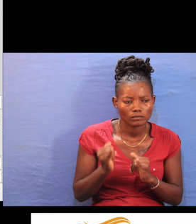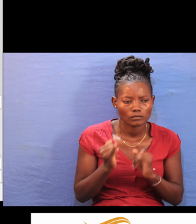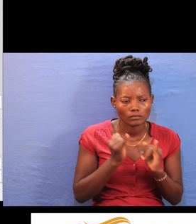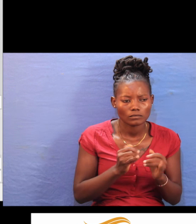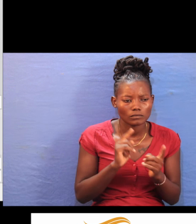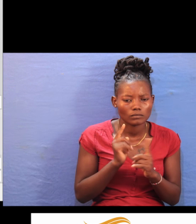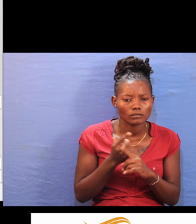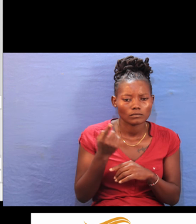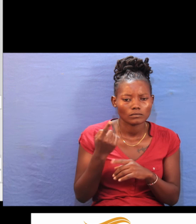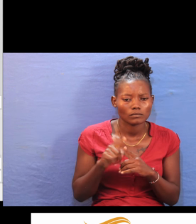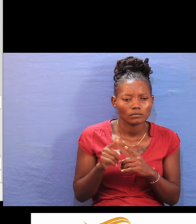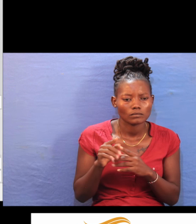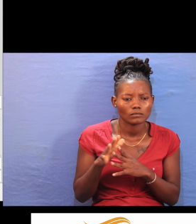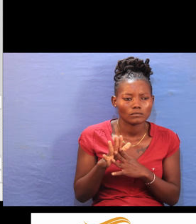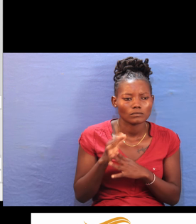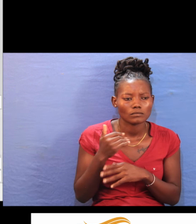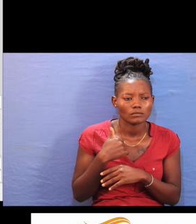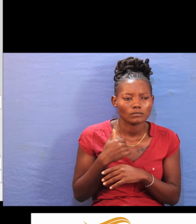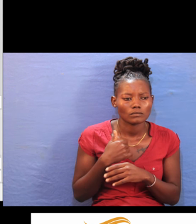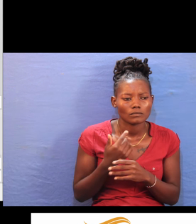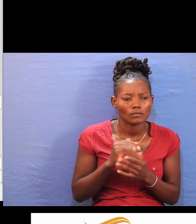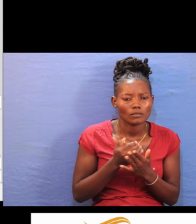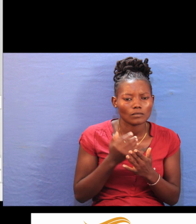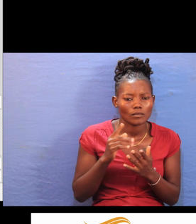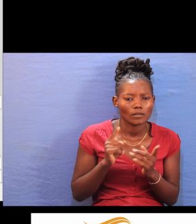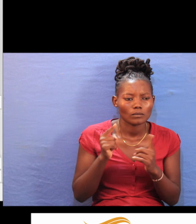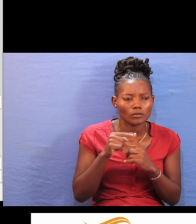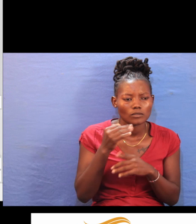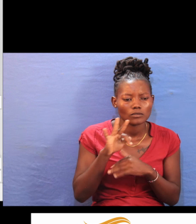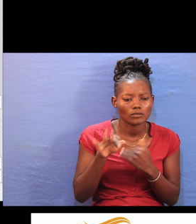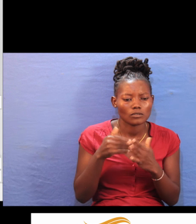Maybe they're too low. We need to adjust there.